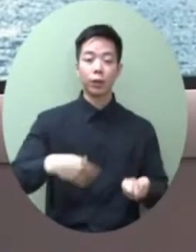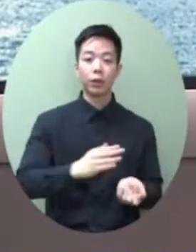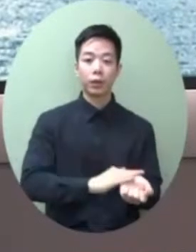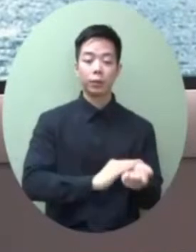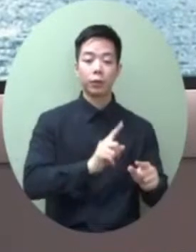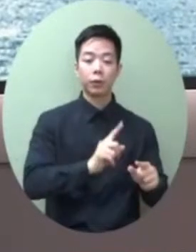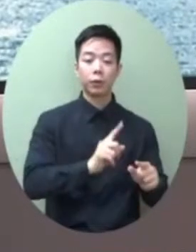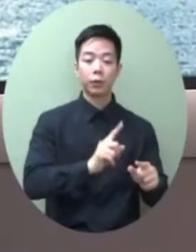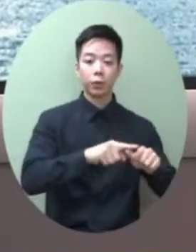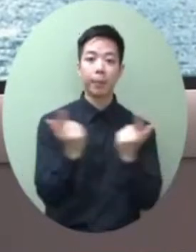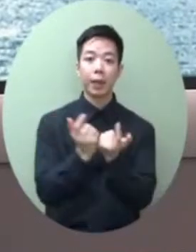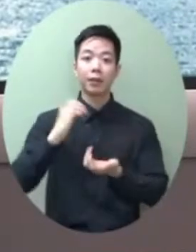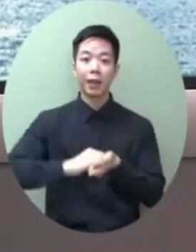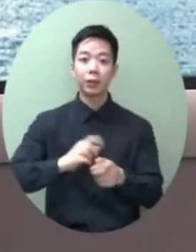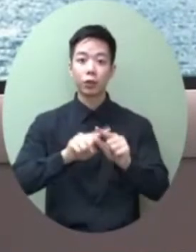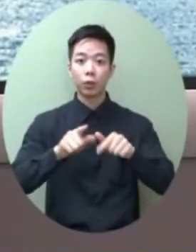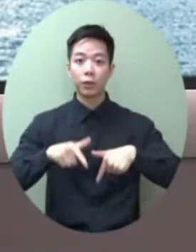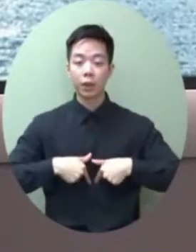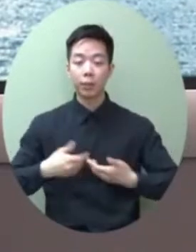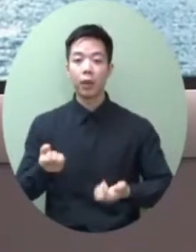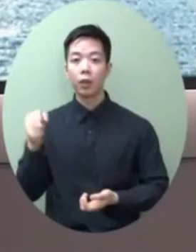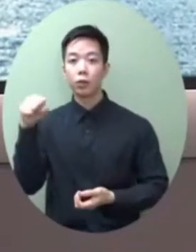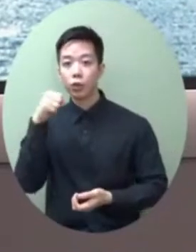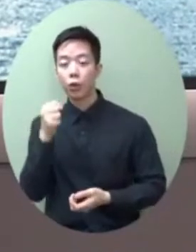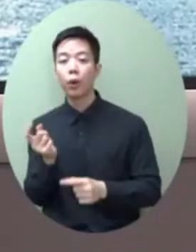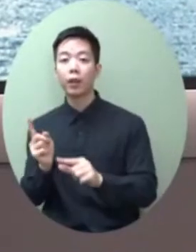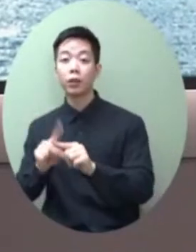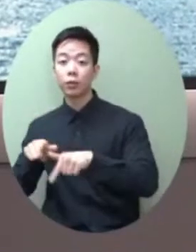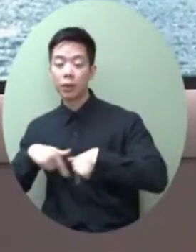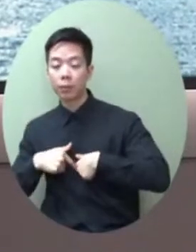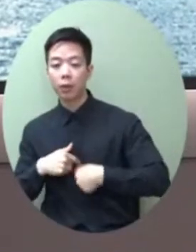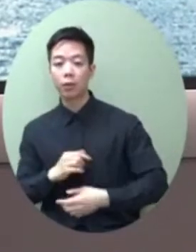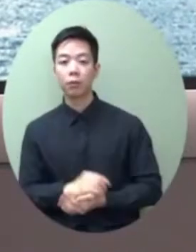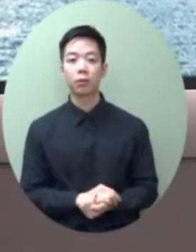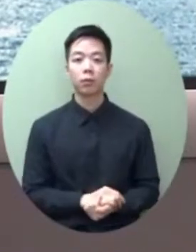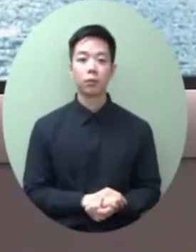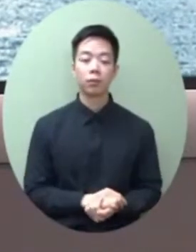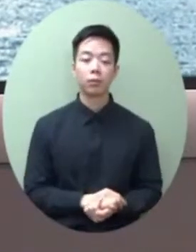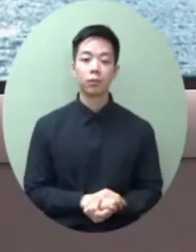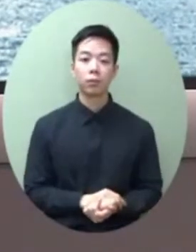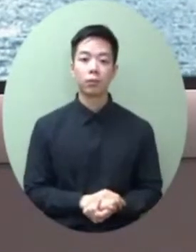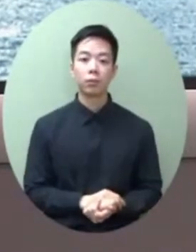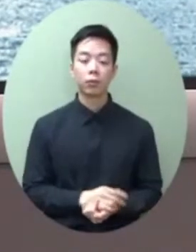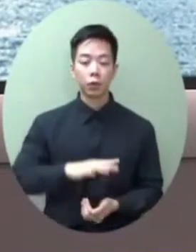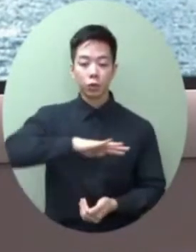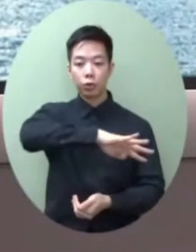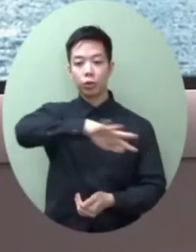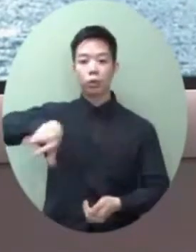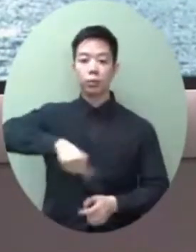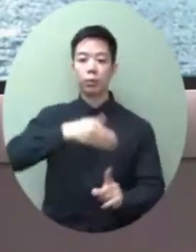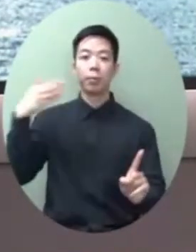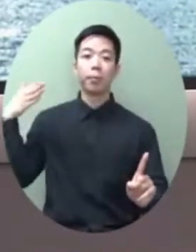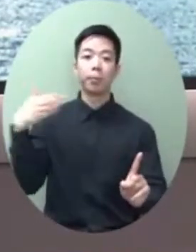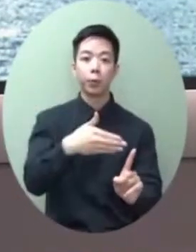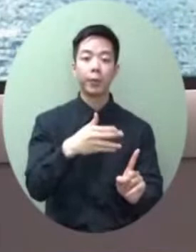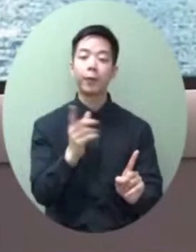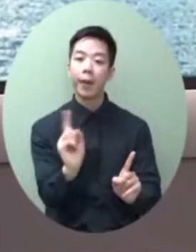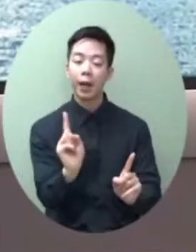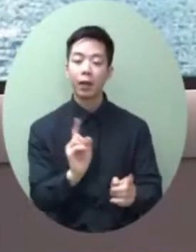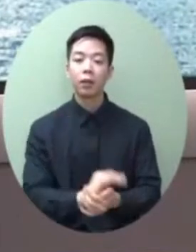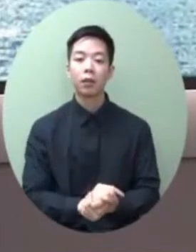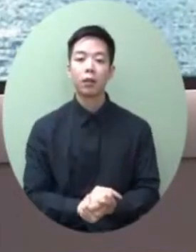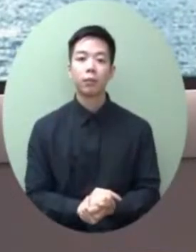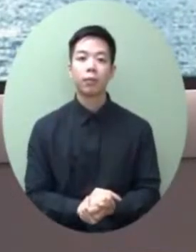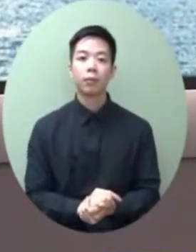community treatment facility, and also North Atlanta Infection Control Center, and also Penny's Bay Quarantine Center, our